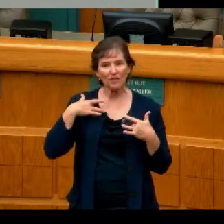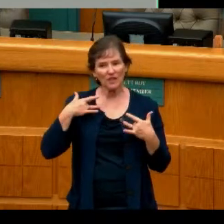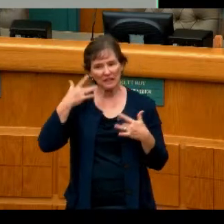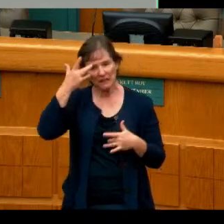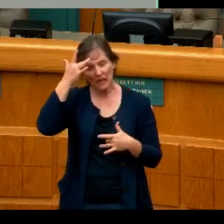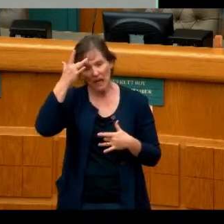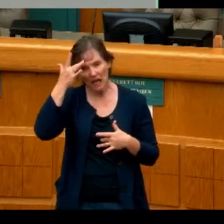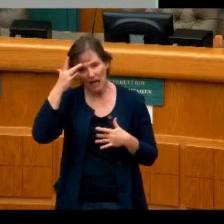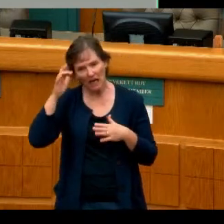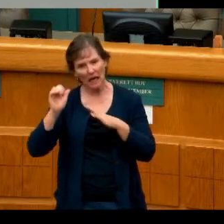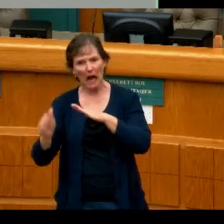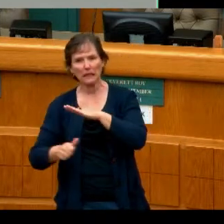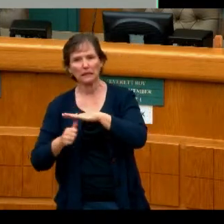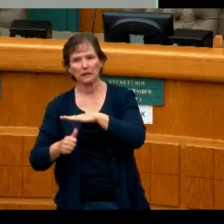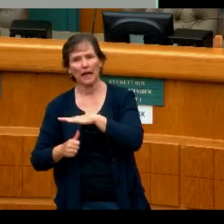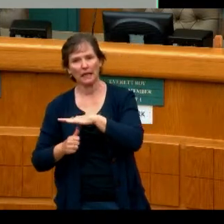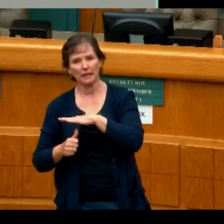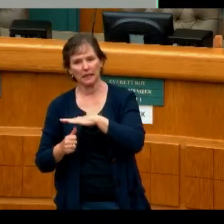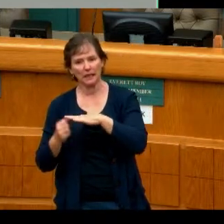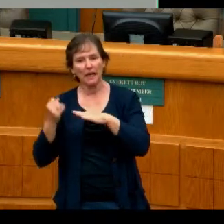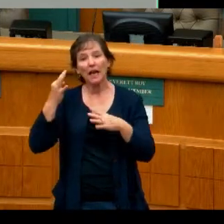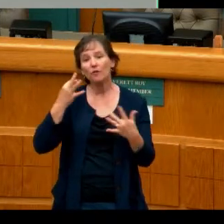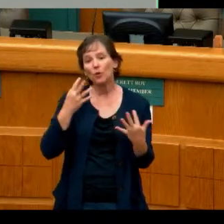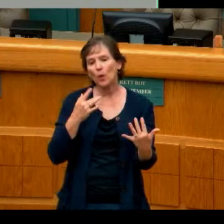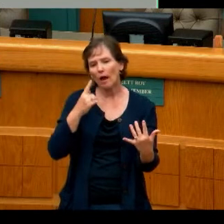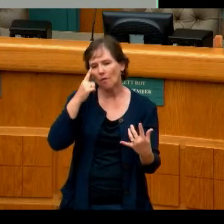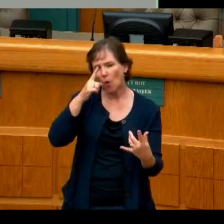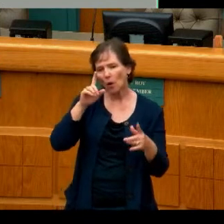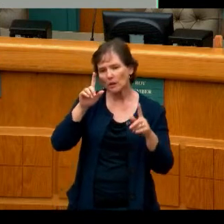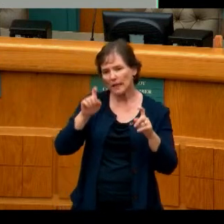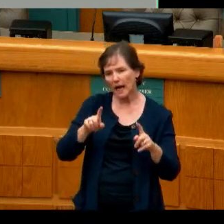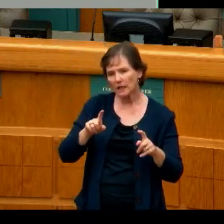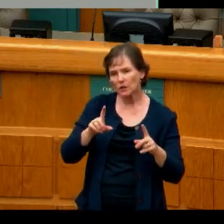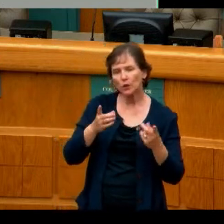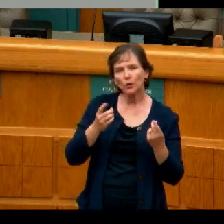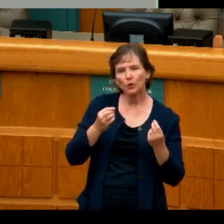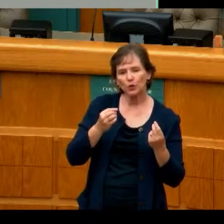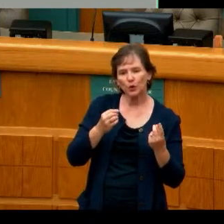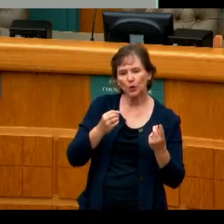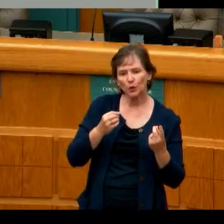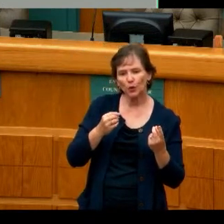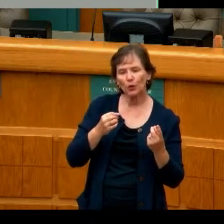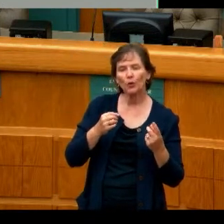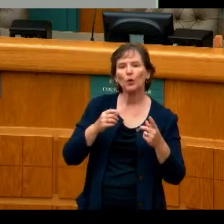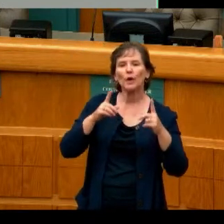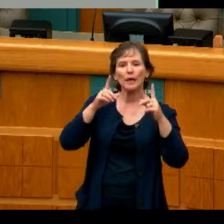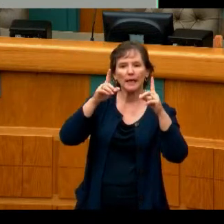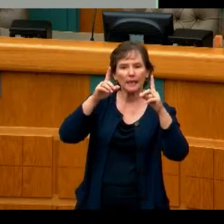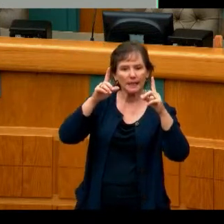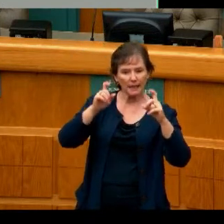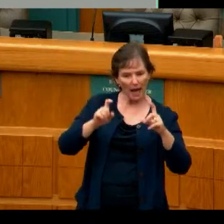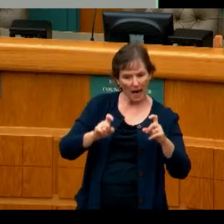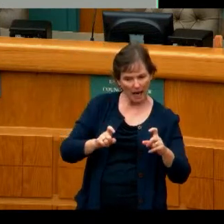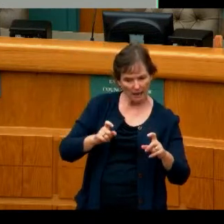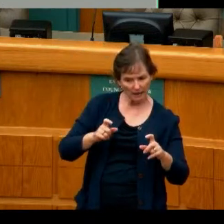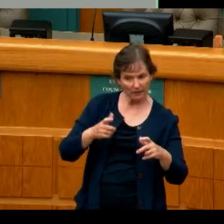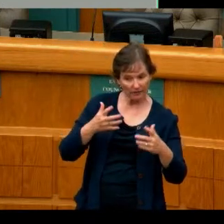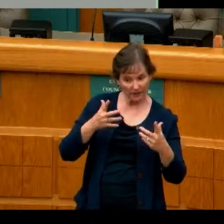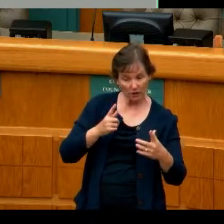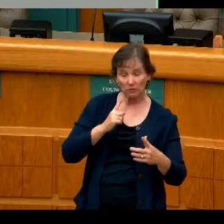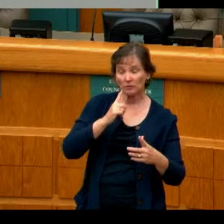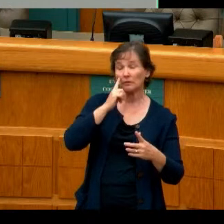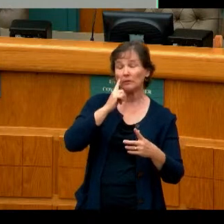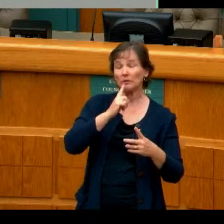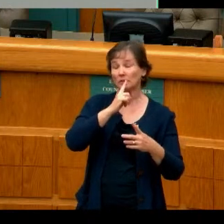so you want to stay as far away as you can, pretty much. Isolate when exposed or symptomatic. And if you're waiting on a